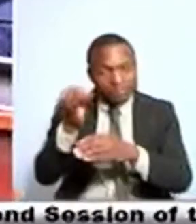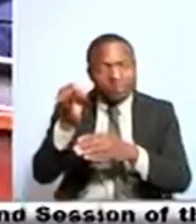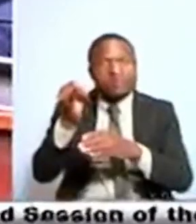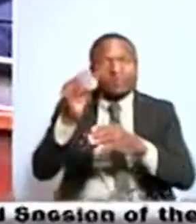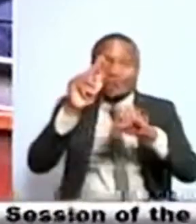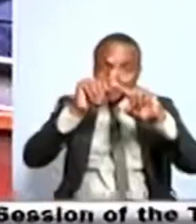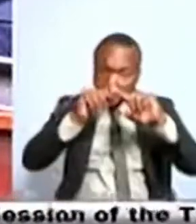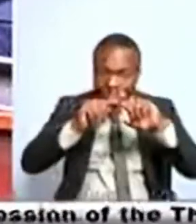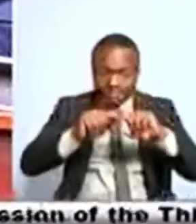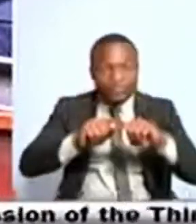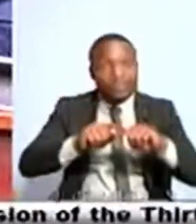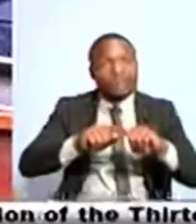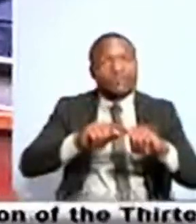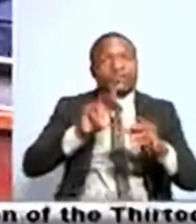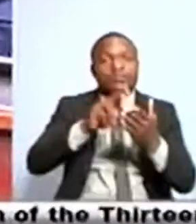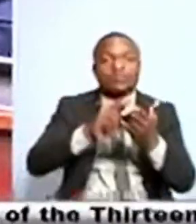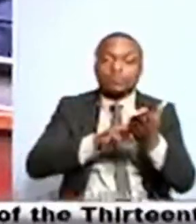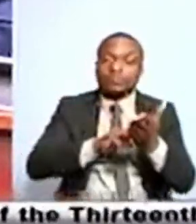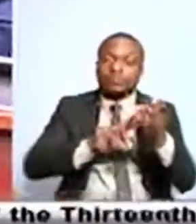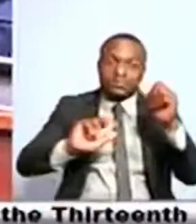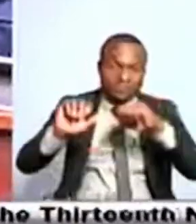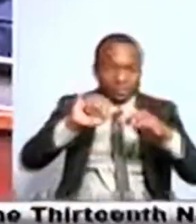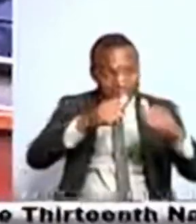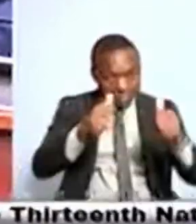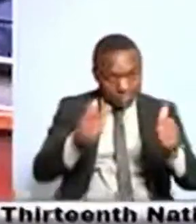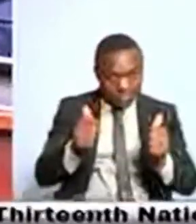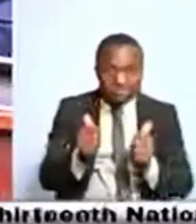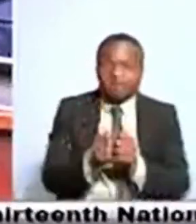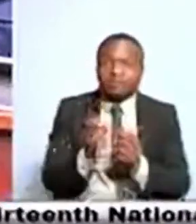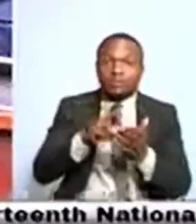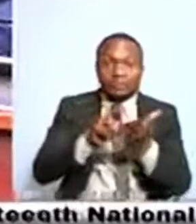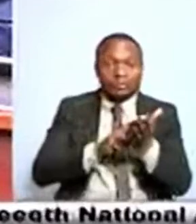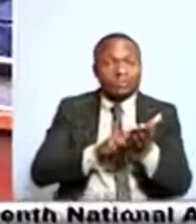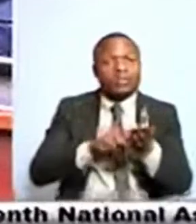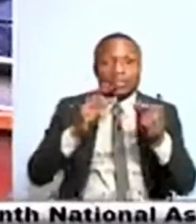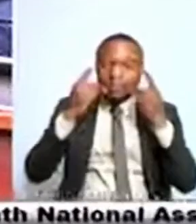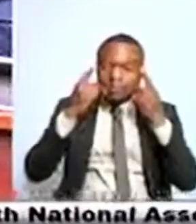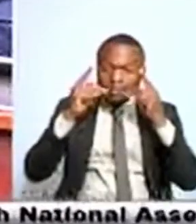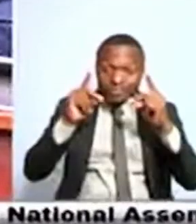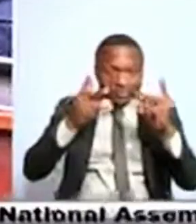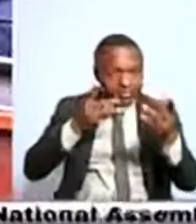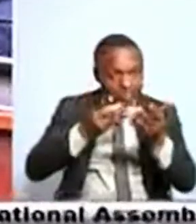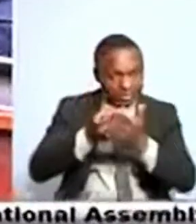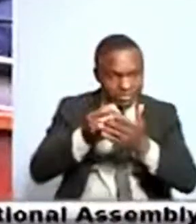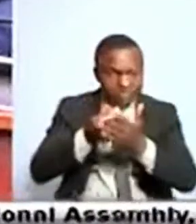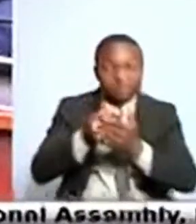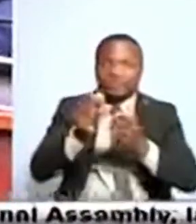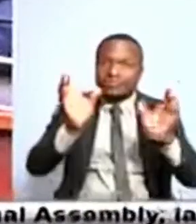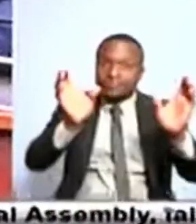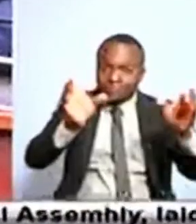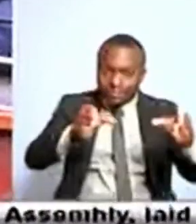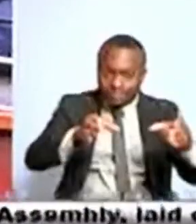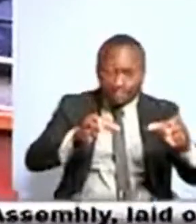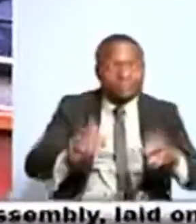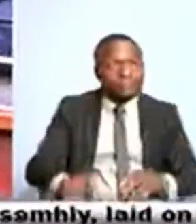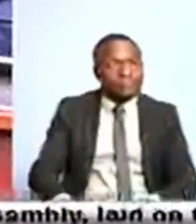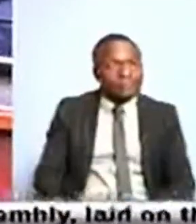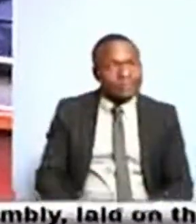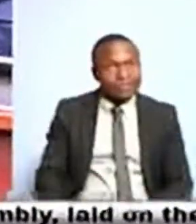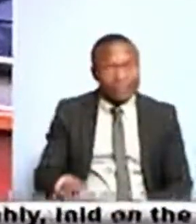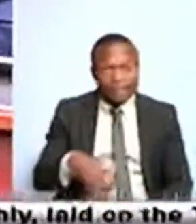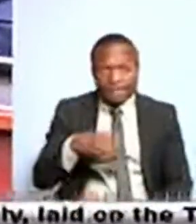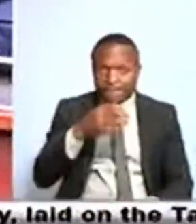Auditor General's report as reported by the Public Accounts Committee. And the key